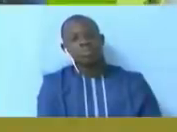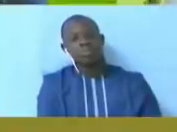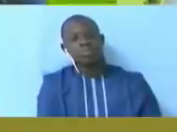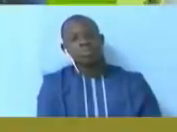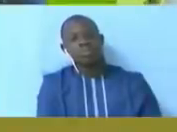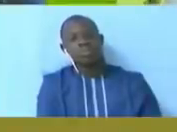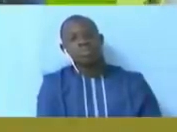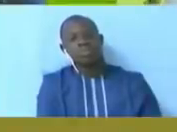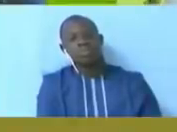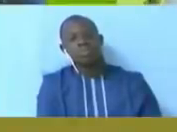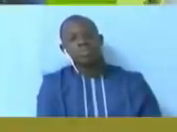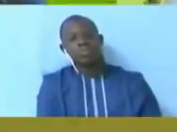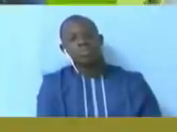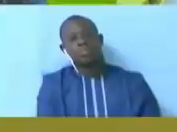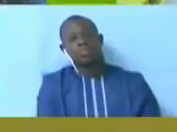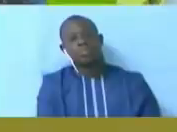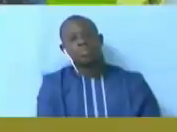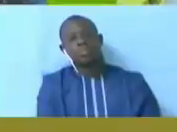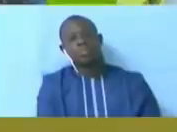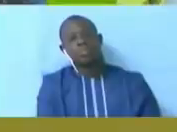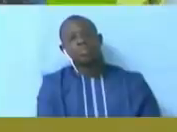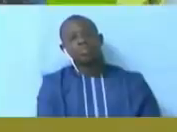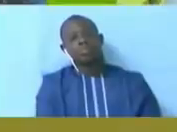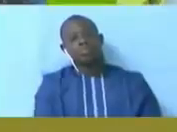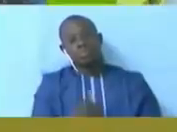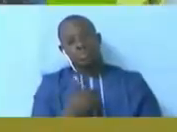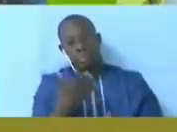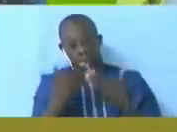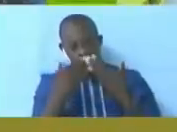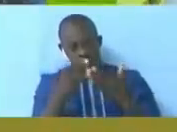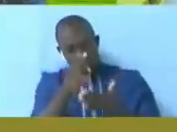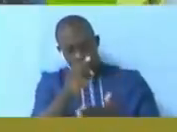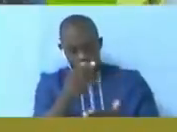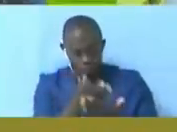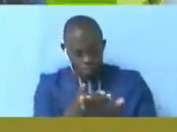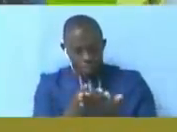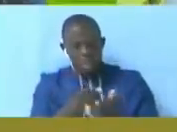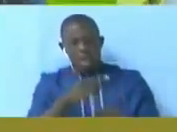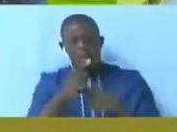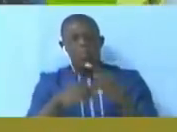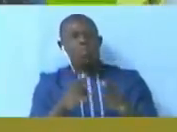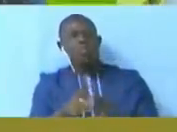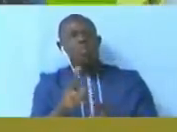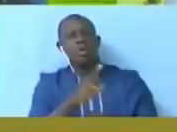I've already told you the background to the Ansar Baji case.